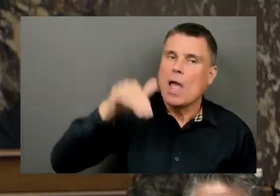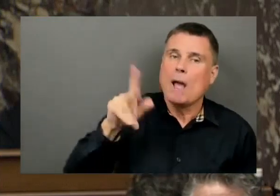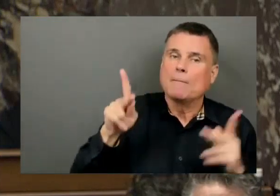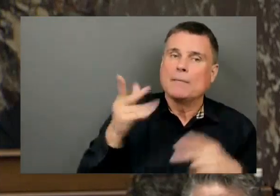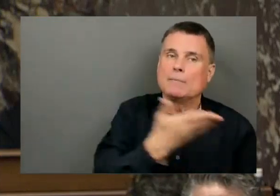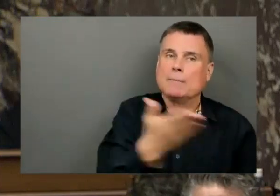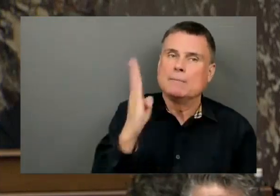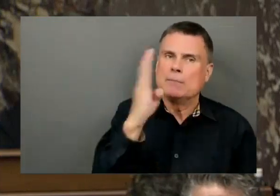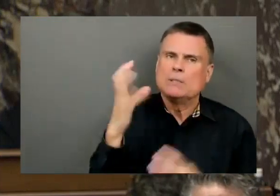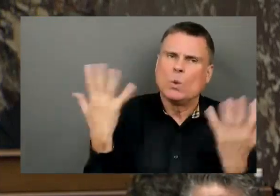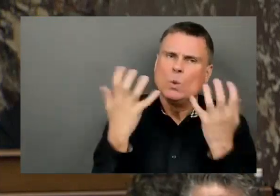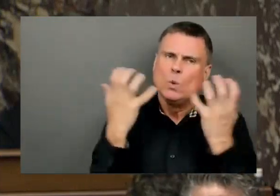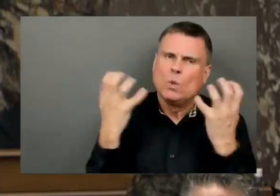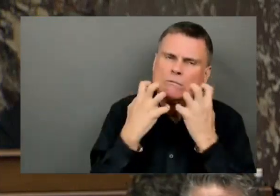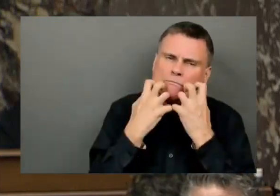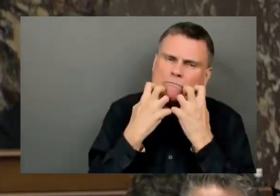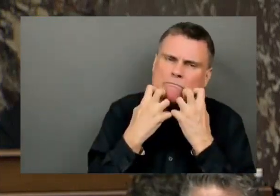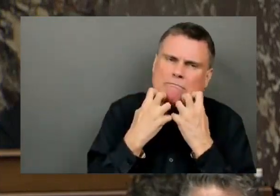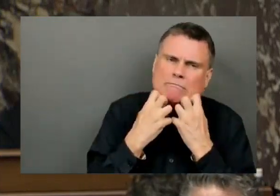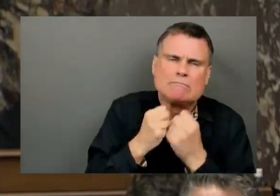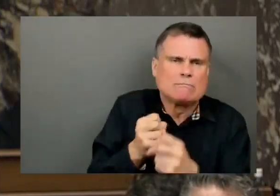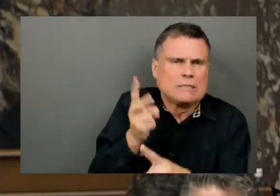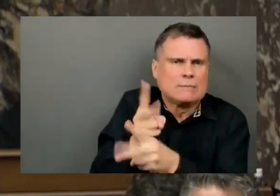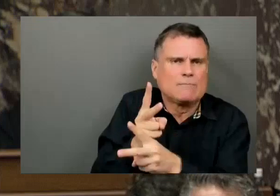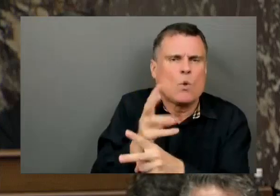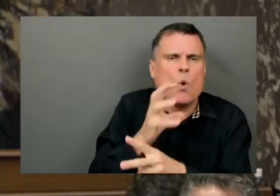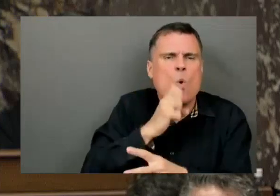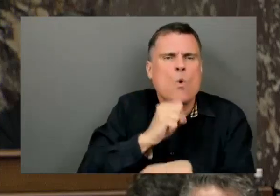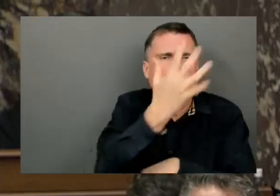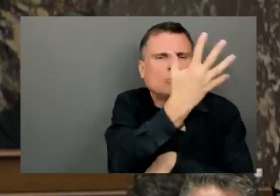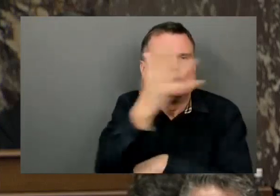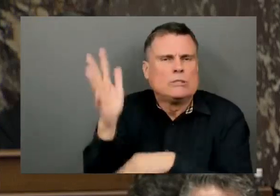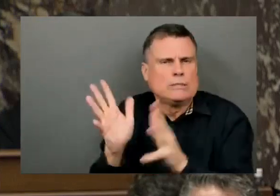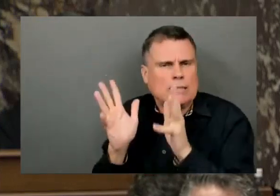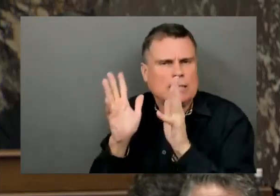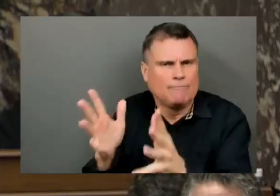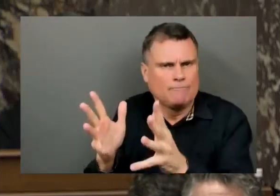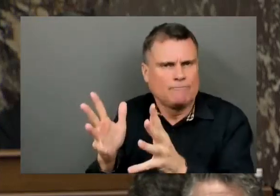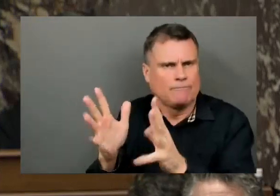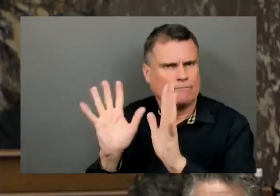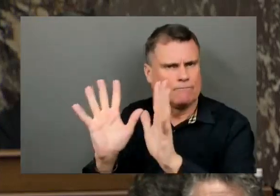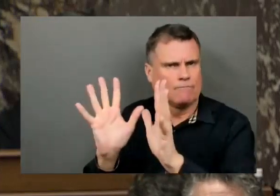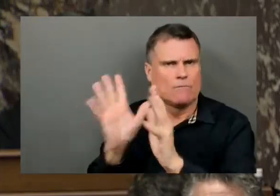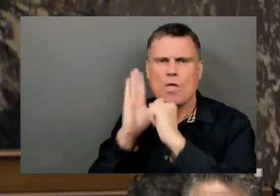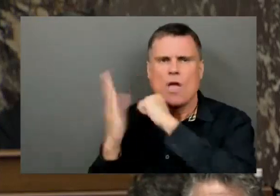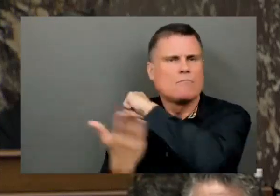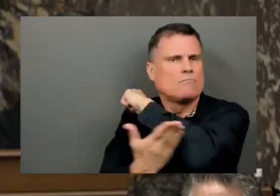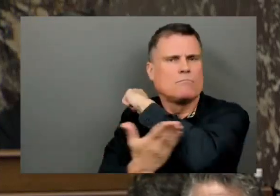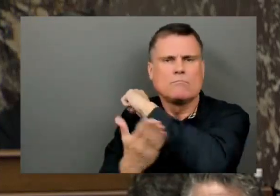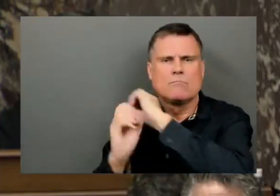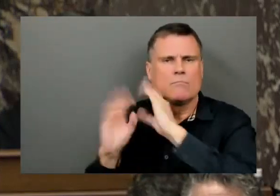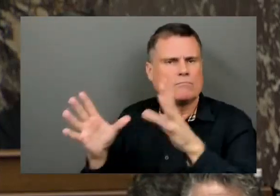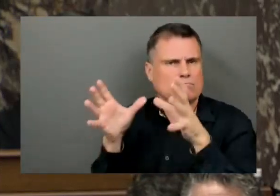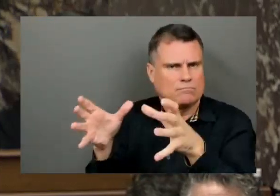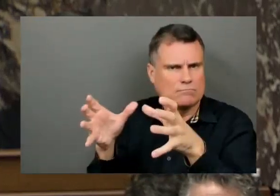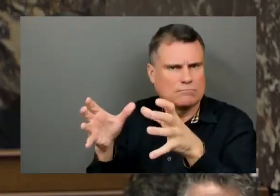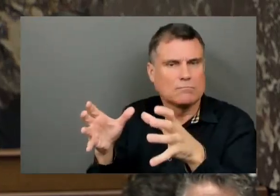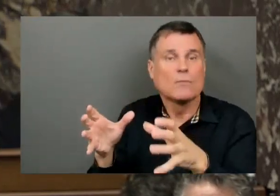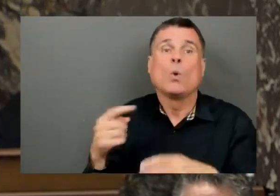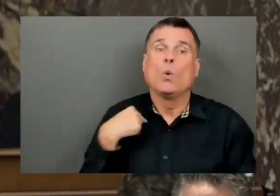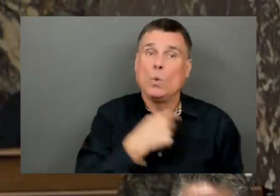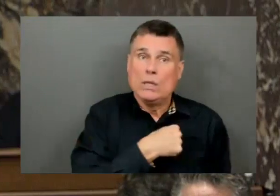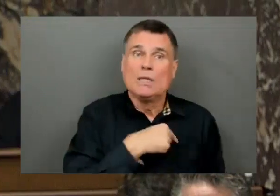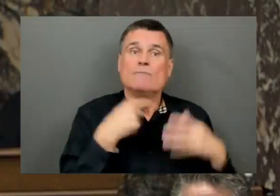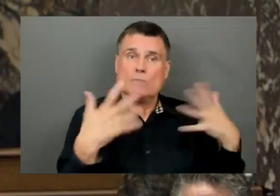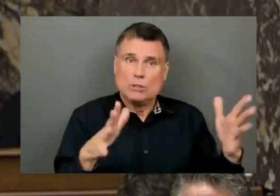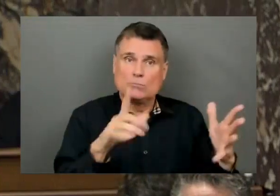our forest throughout the province. What we committed to in the Old Growth Strategic Review was to